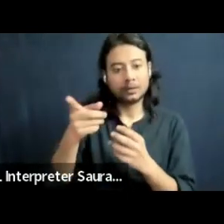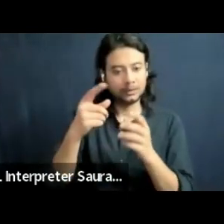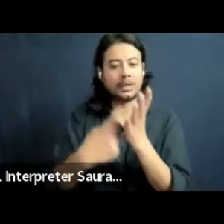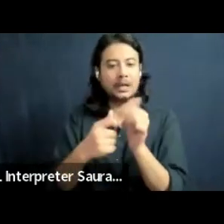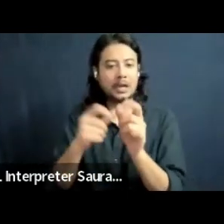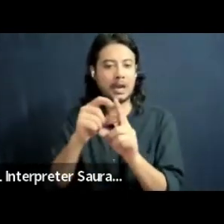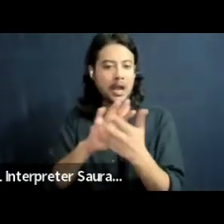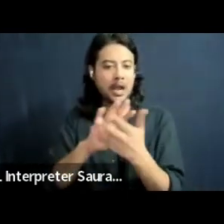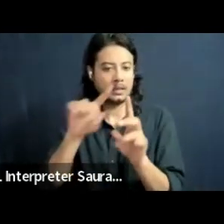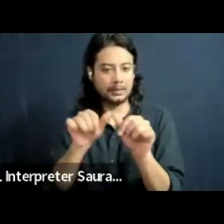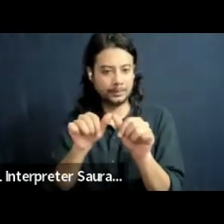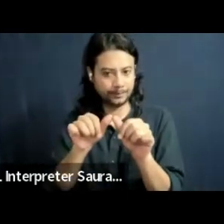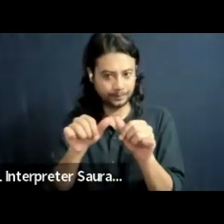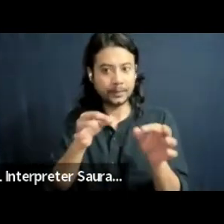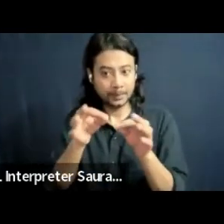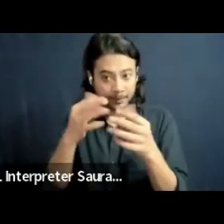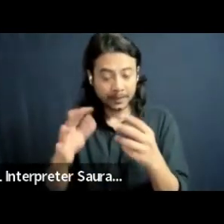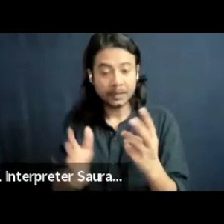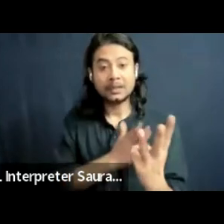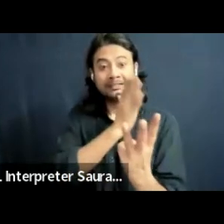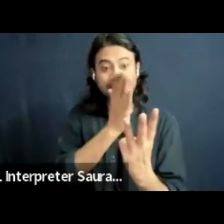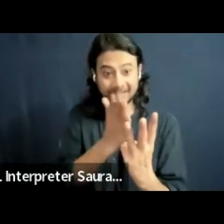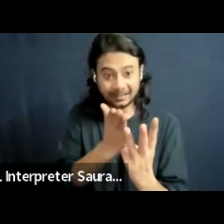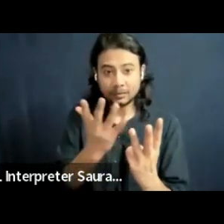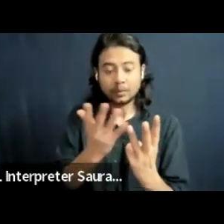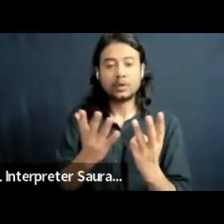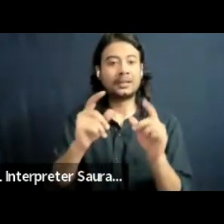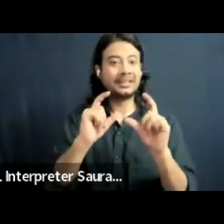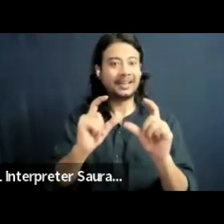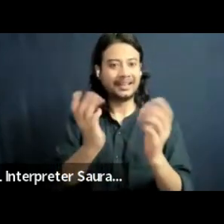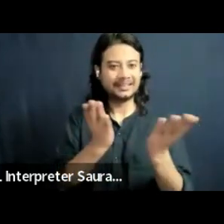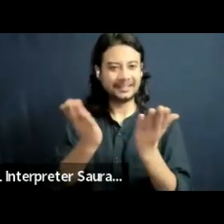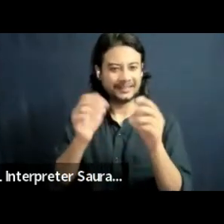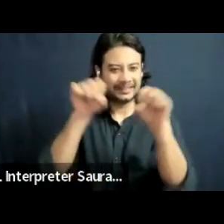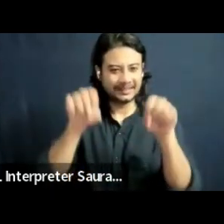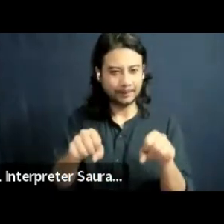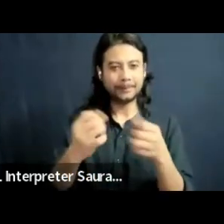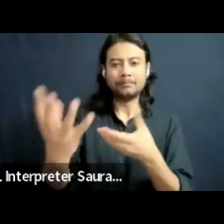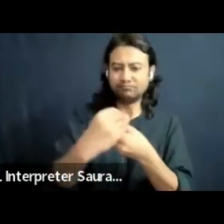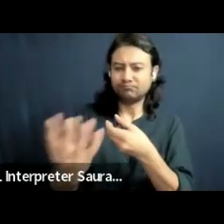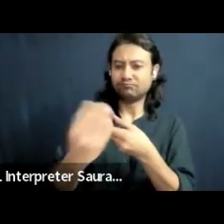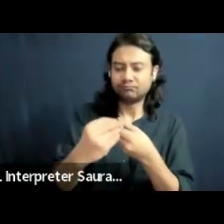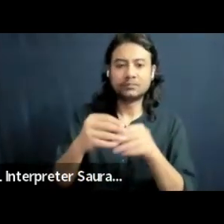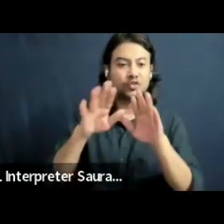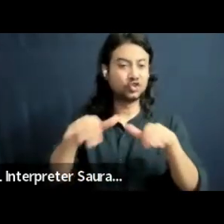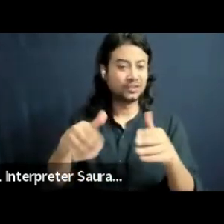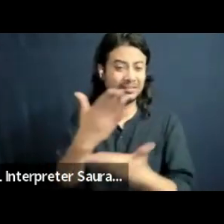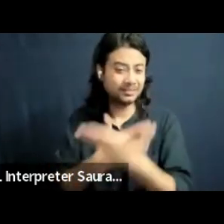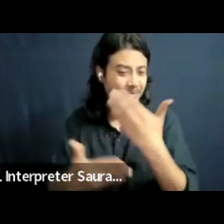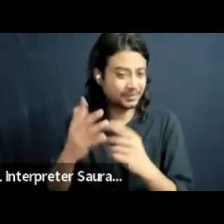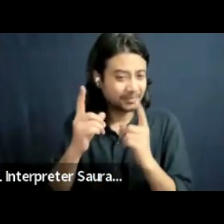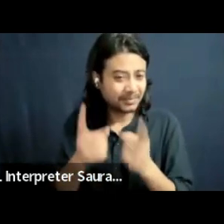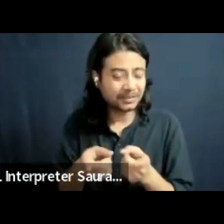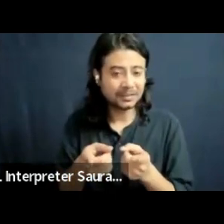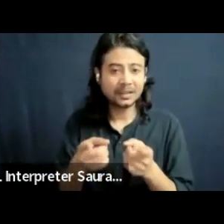in transition of care services, how important it is to include children with disability in transition, how